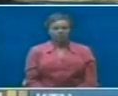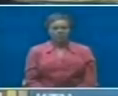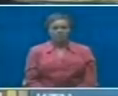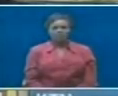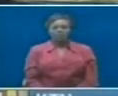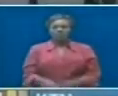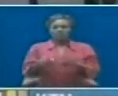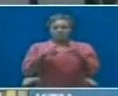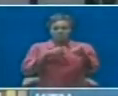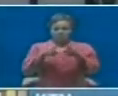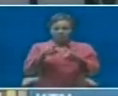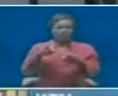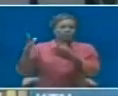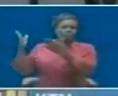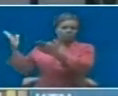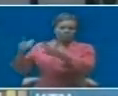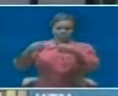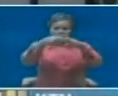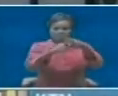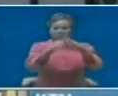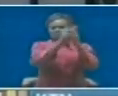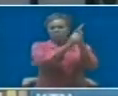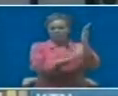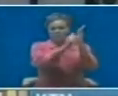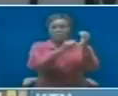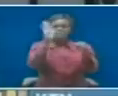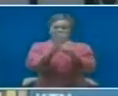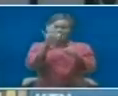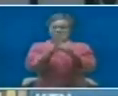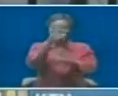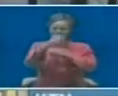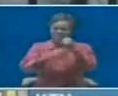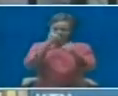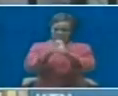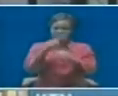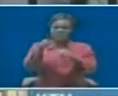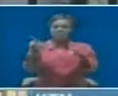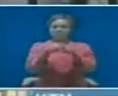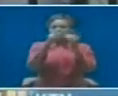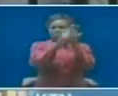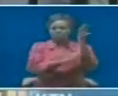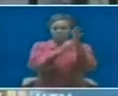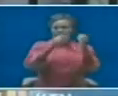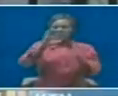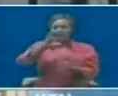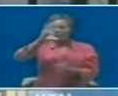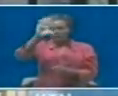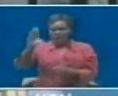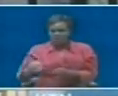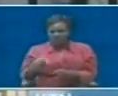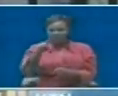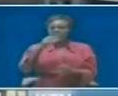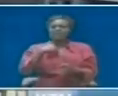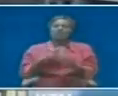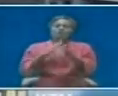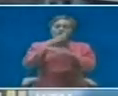It was the giant that ruled Kenya's manufacturing sector for decades, boasting one of the largest dry cell battery factories in Africa with a capacity of